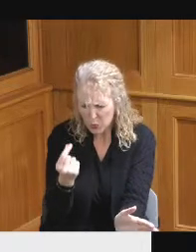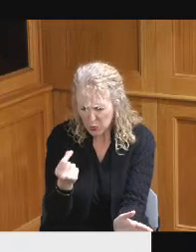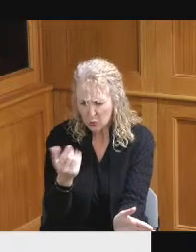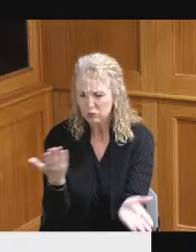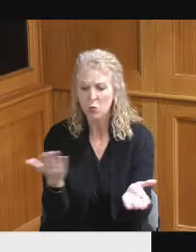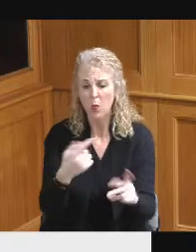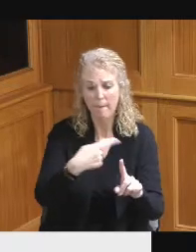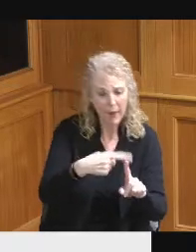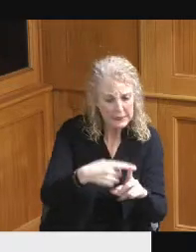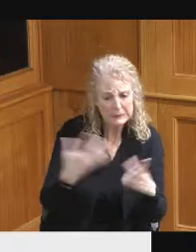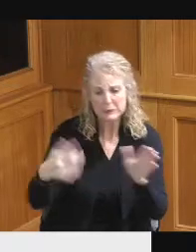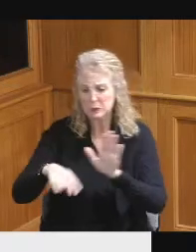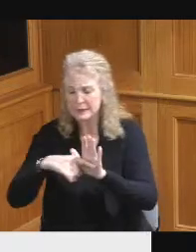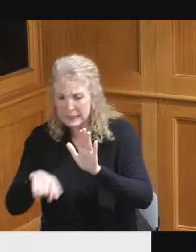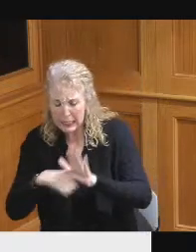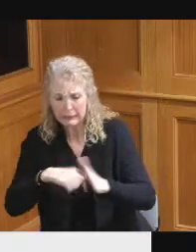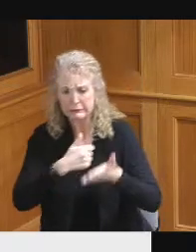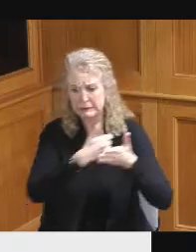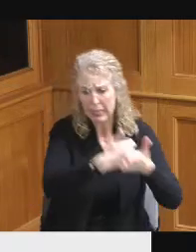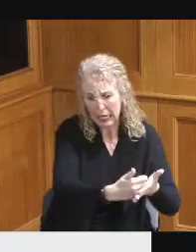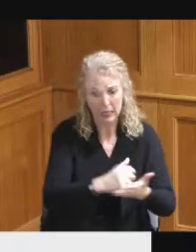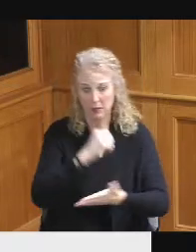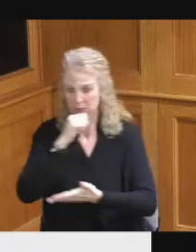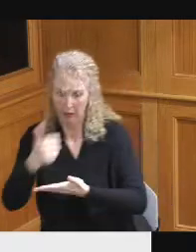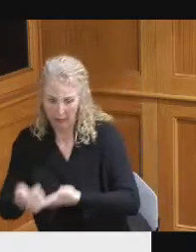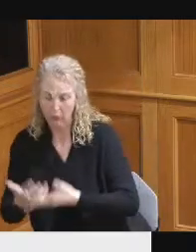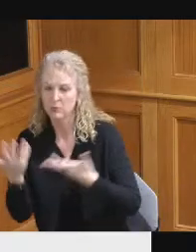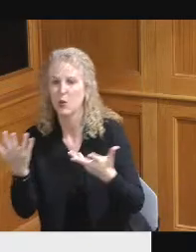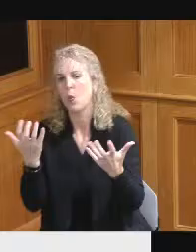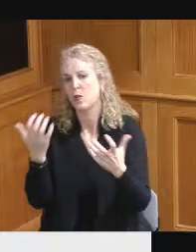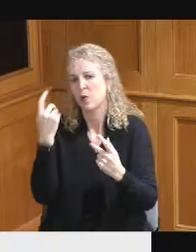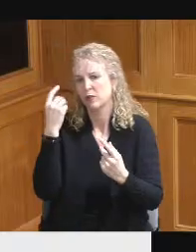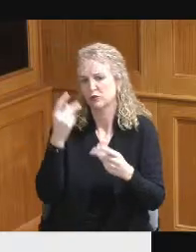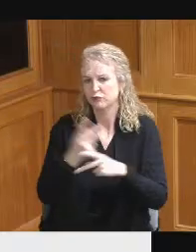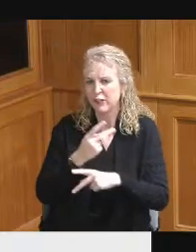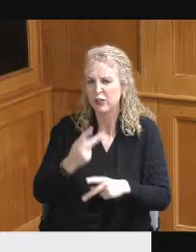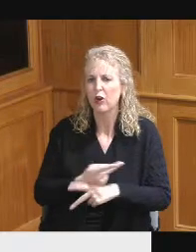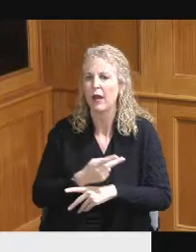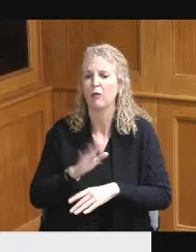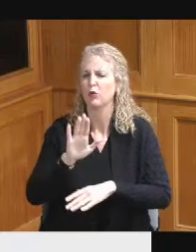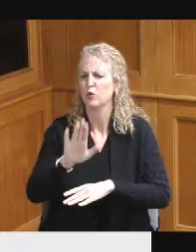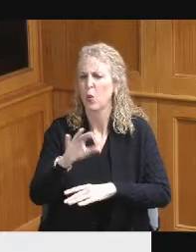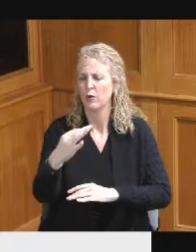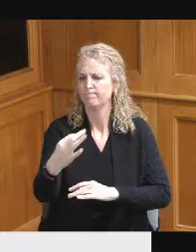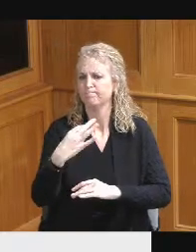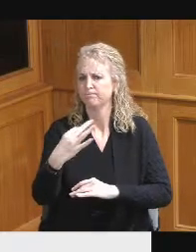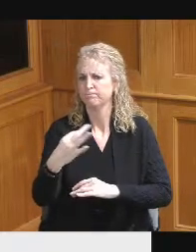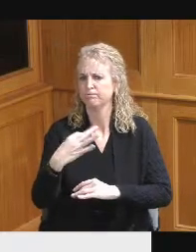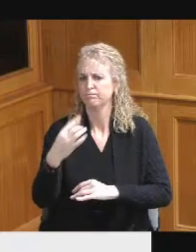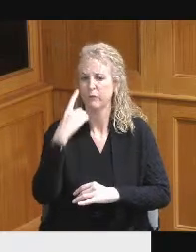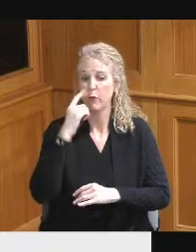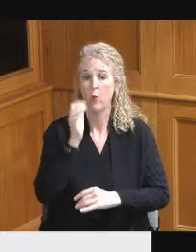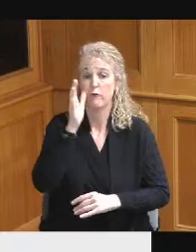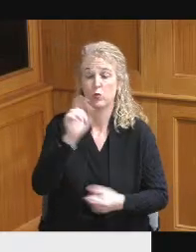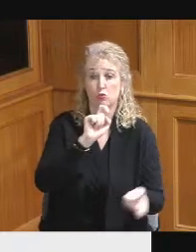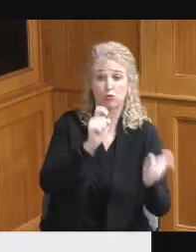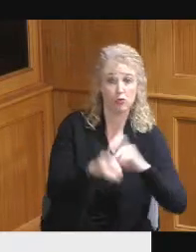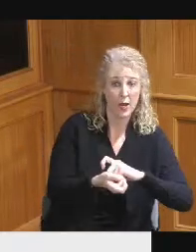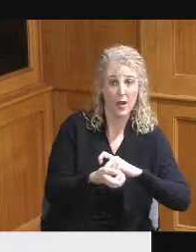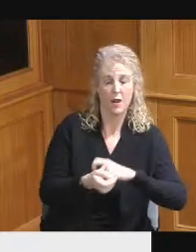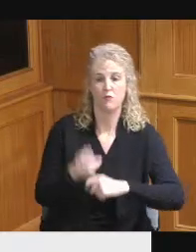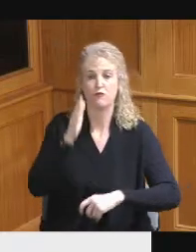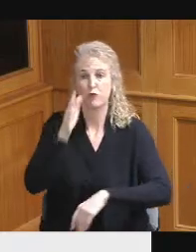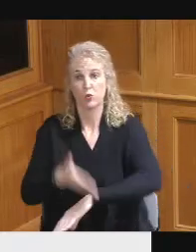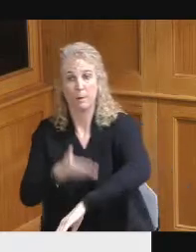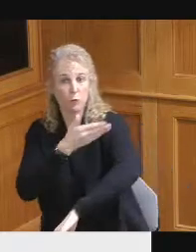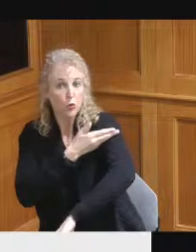what didn't go well. And so basically we wanted to know, what their suggestions were for either changes, enhancements, or what